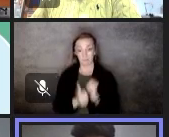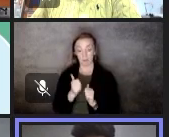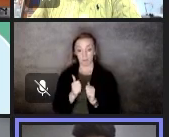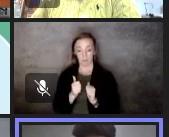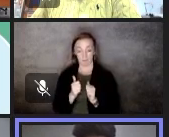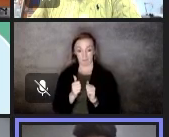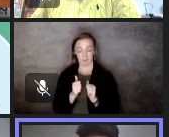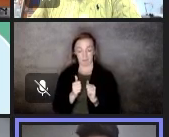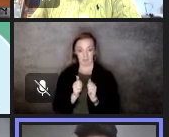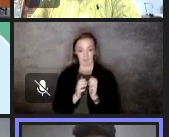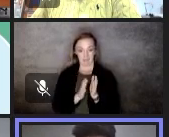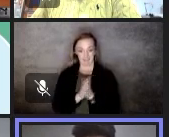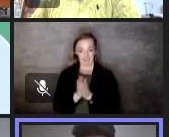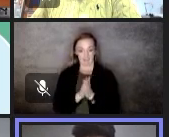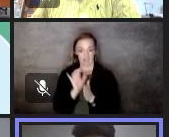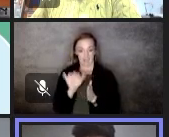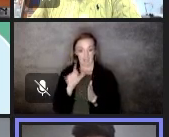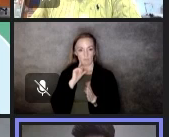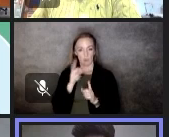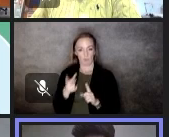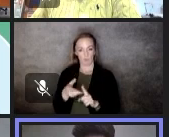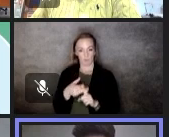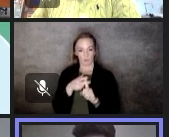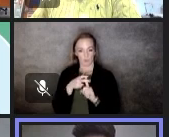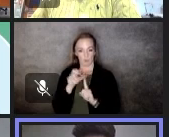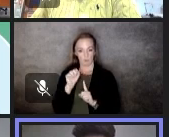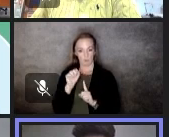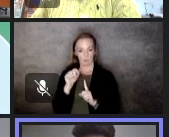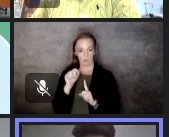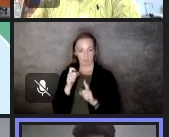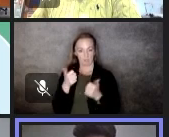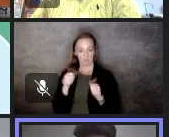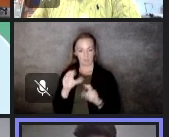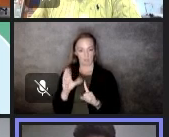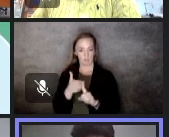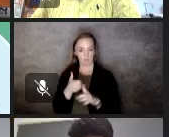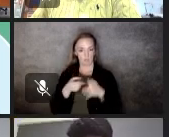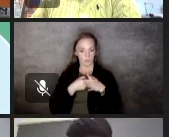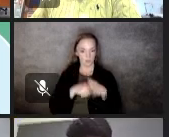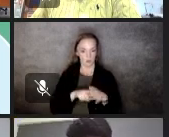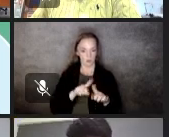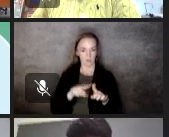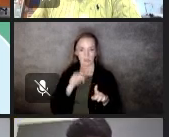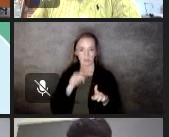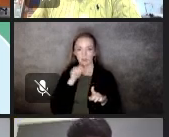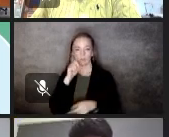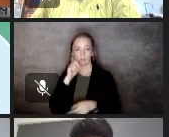stage, getting people to come into education, but not so much in keeping them in education.